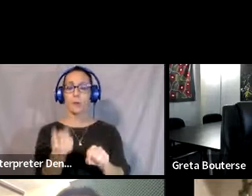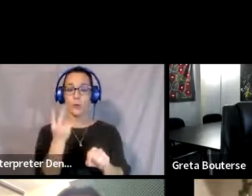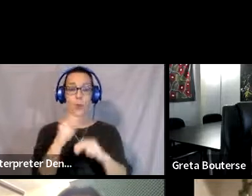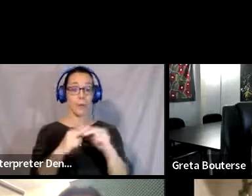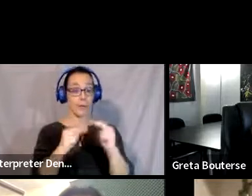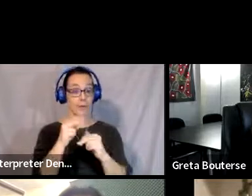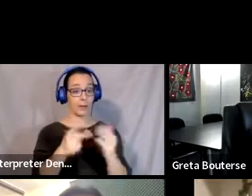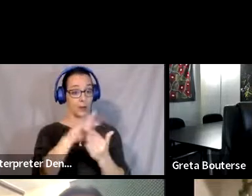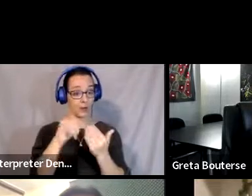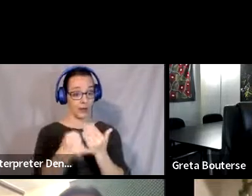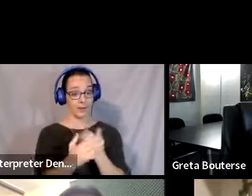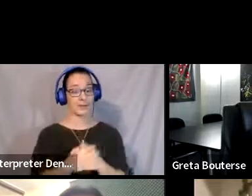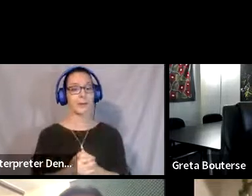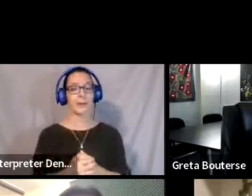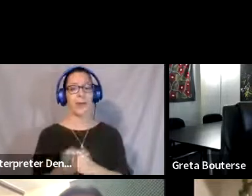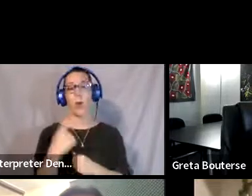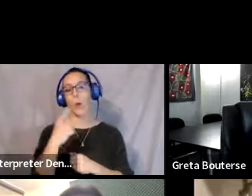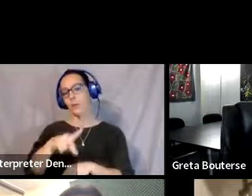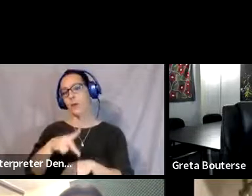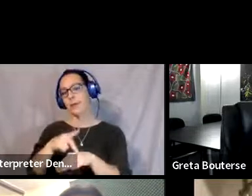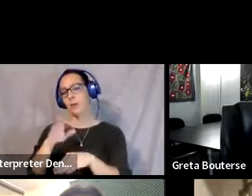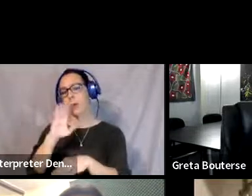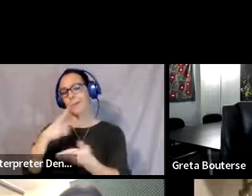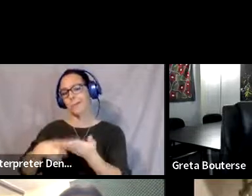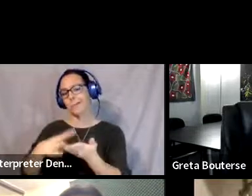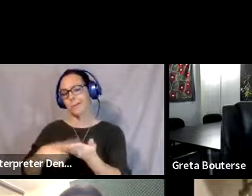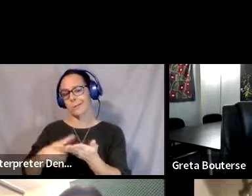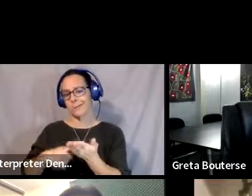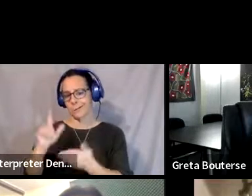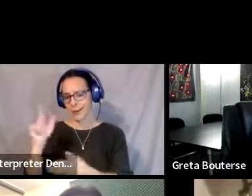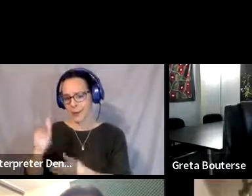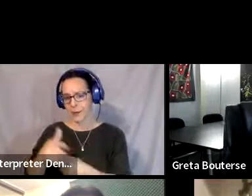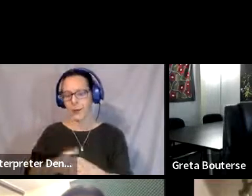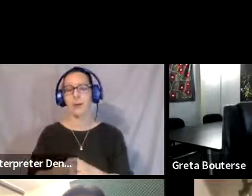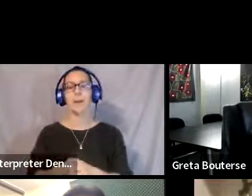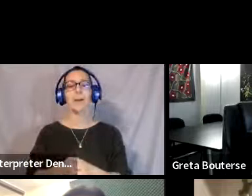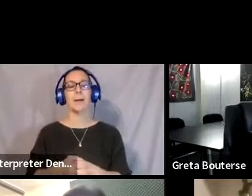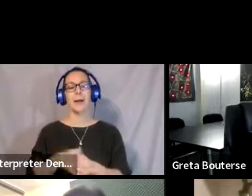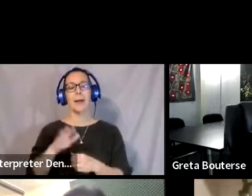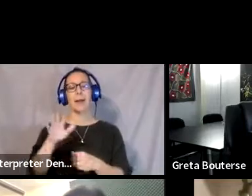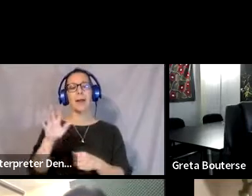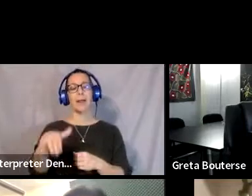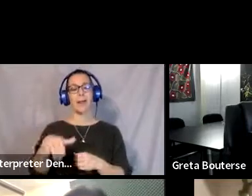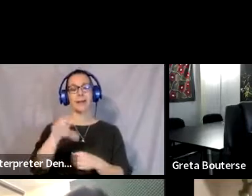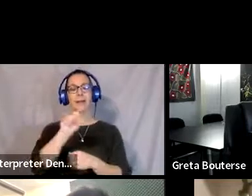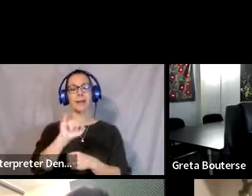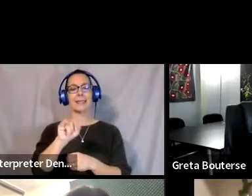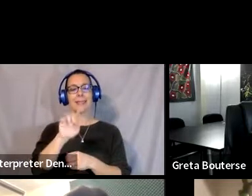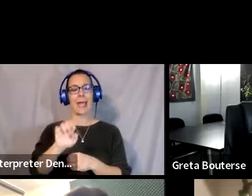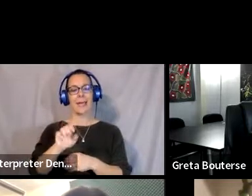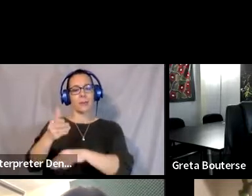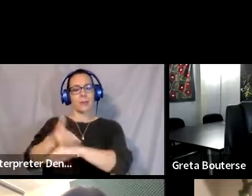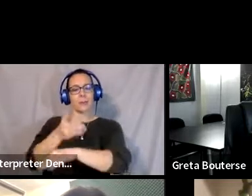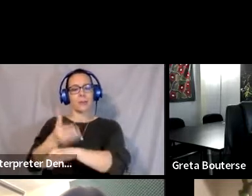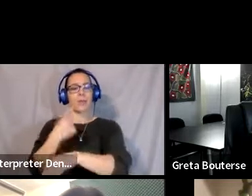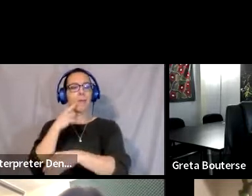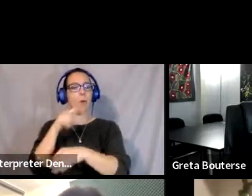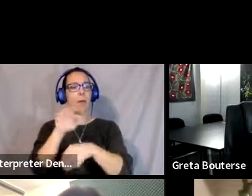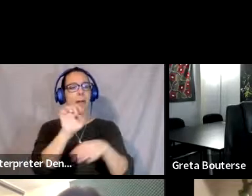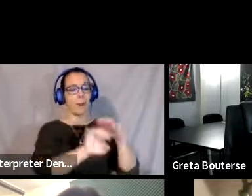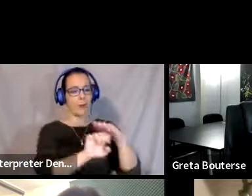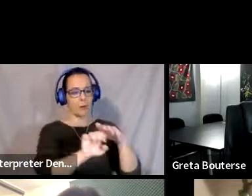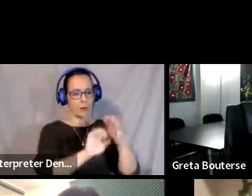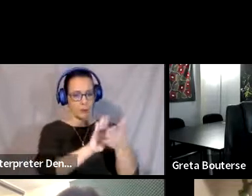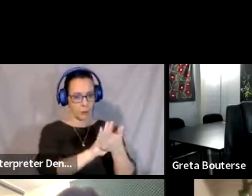which Principal Bowders will speak about in a couple minutes, which is the site modernization for our elementary campus.